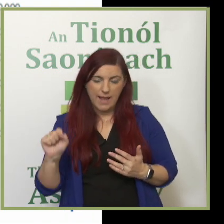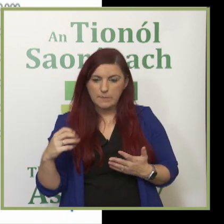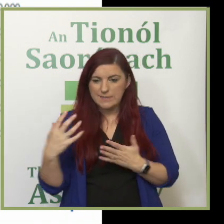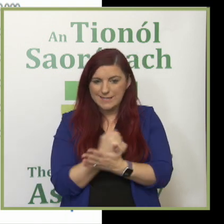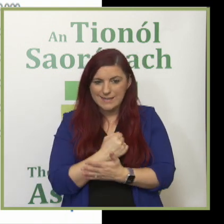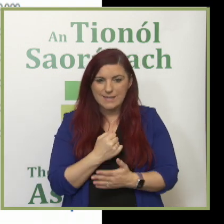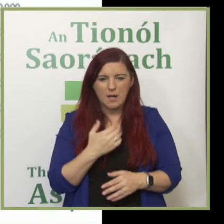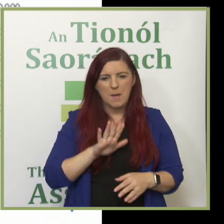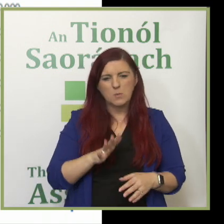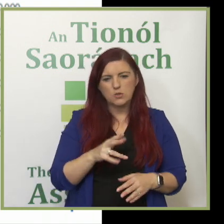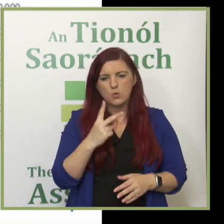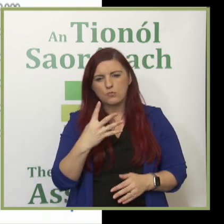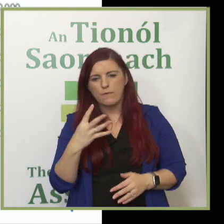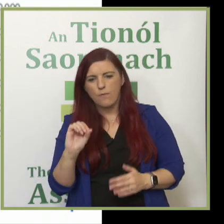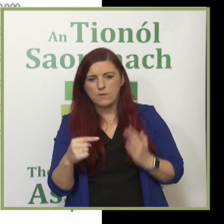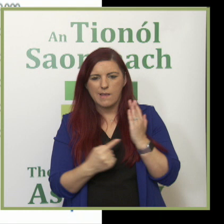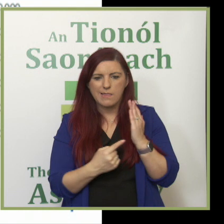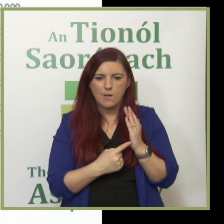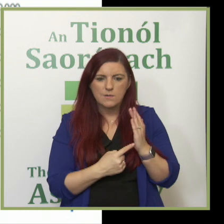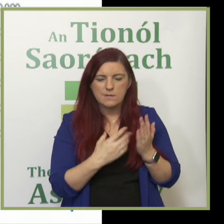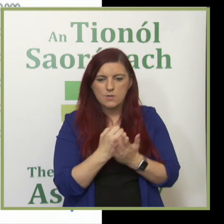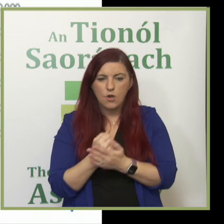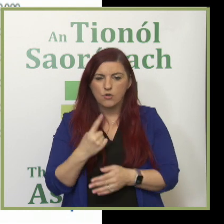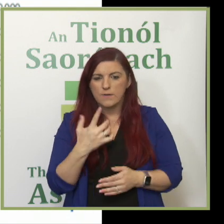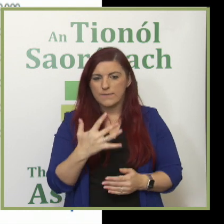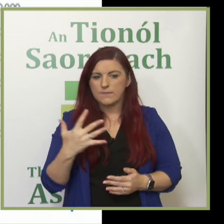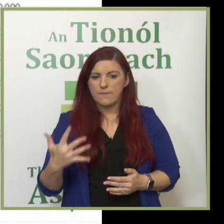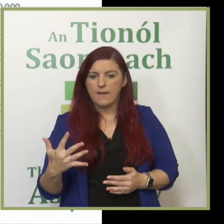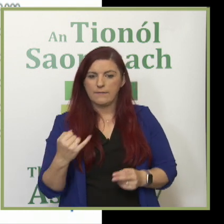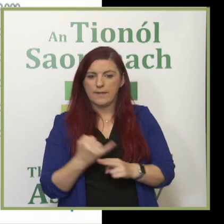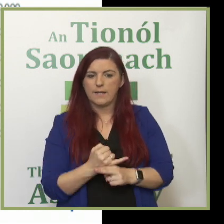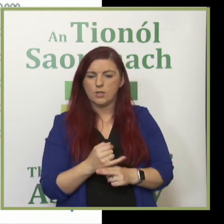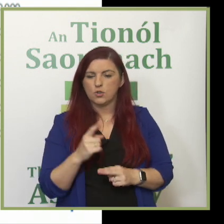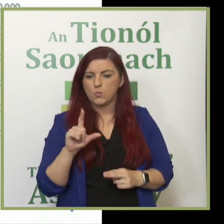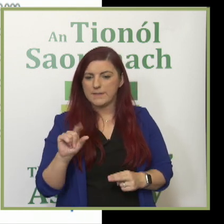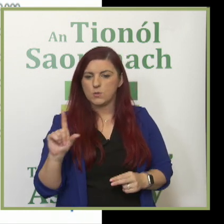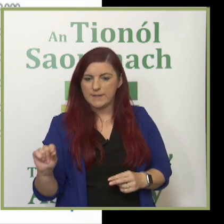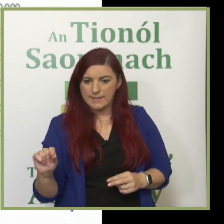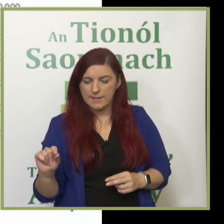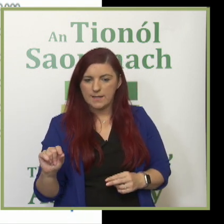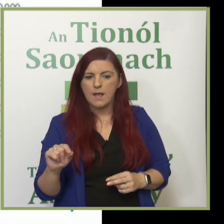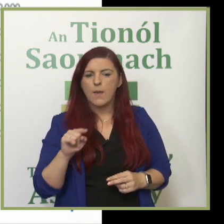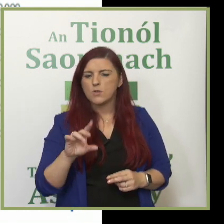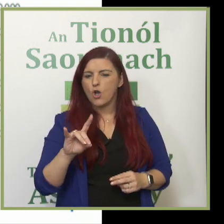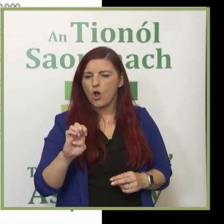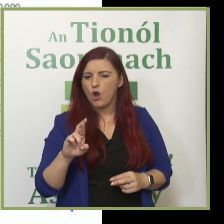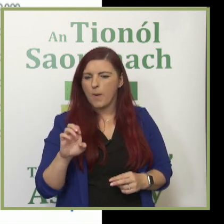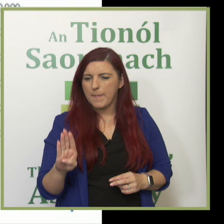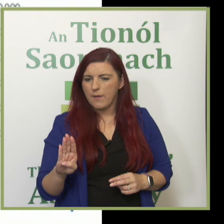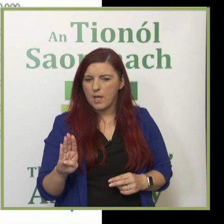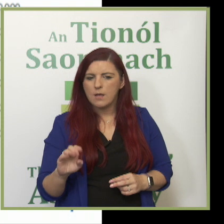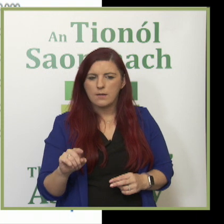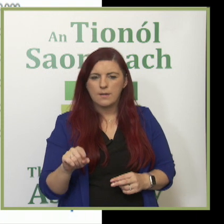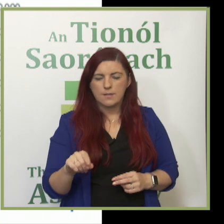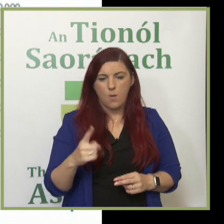about 240,000 seizures, 155 tons of cannabis herb was seized. And this is an increase